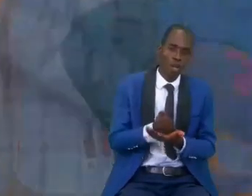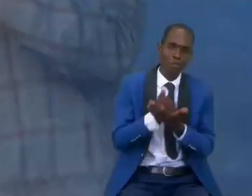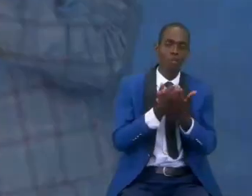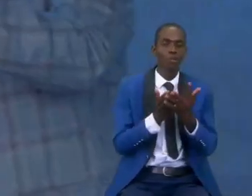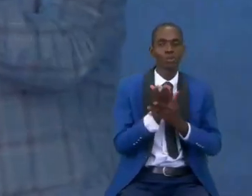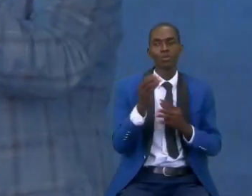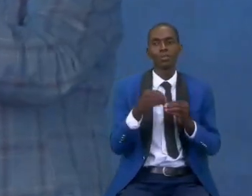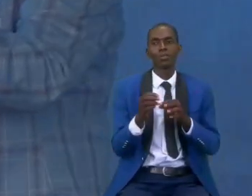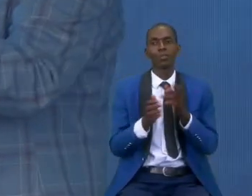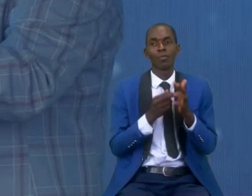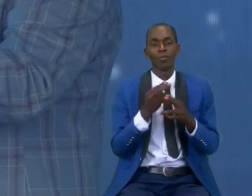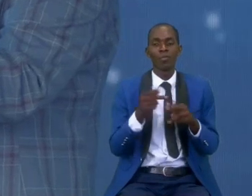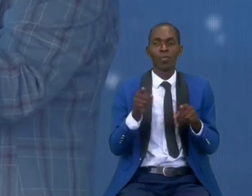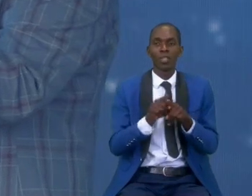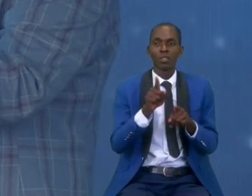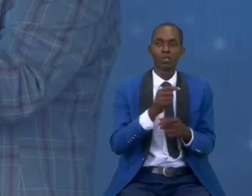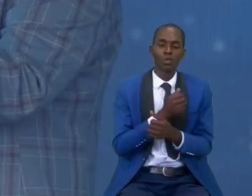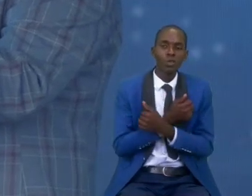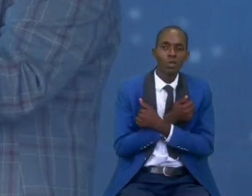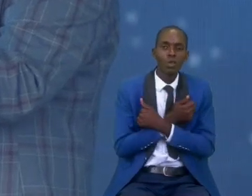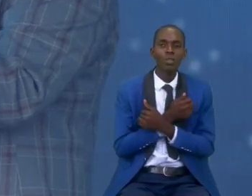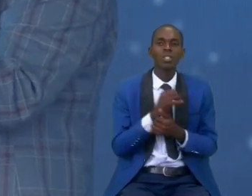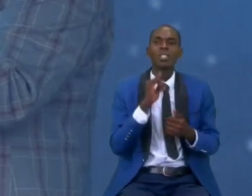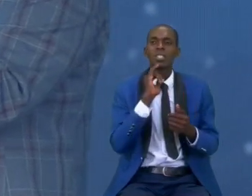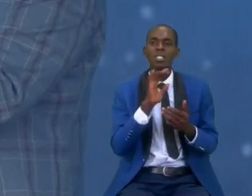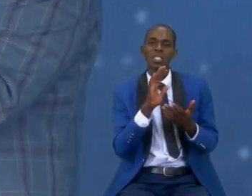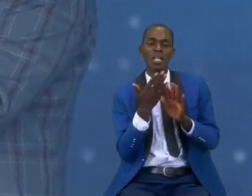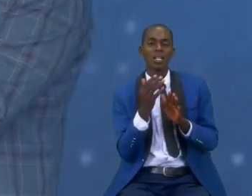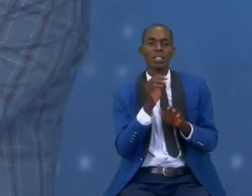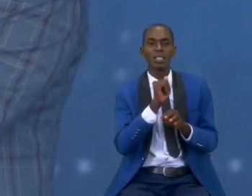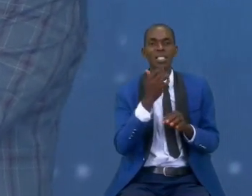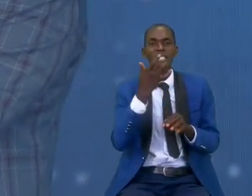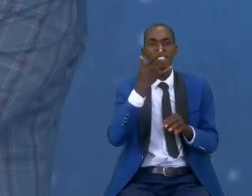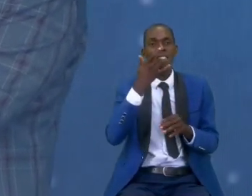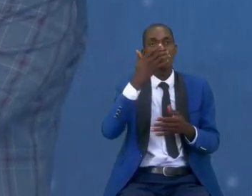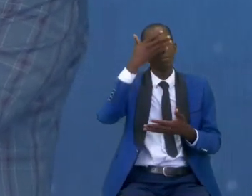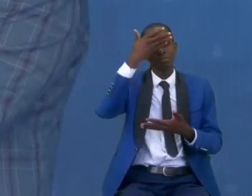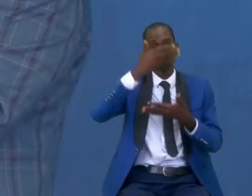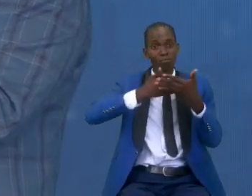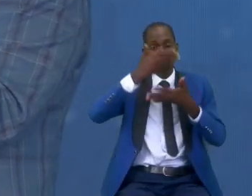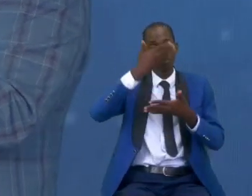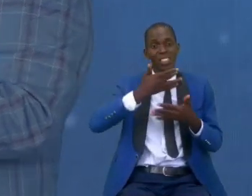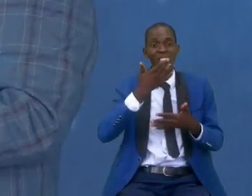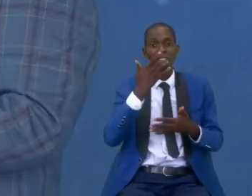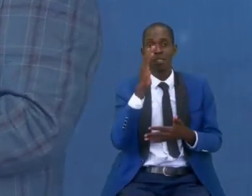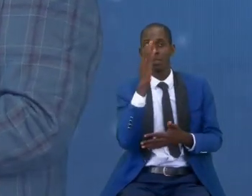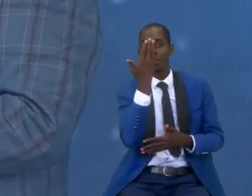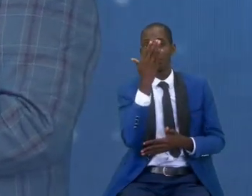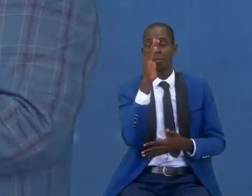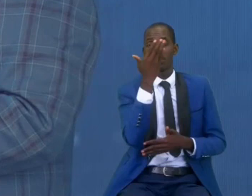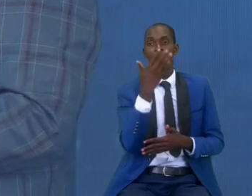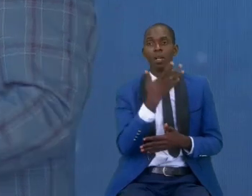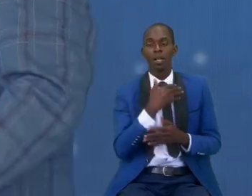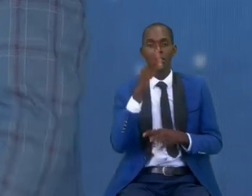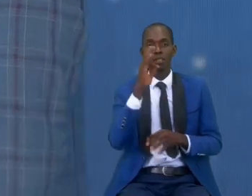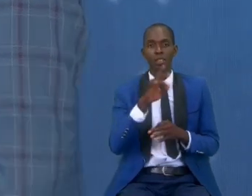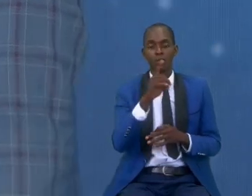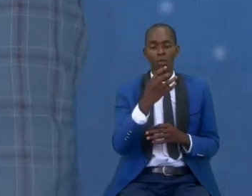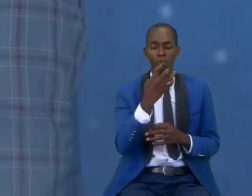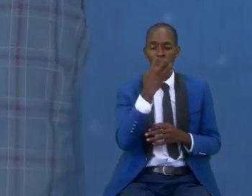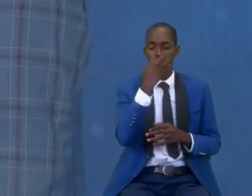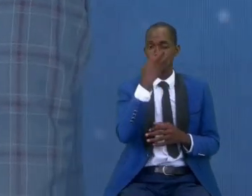mirror. You stand at the mirror, and if you frown, the image at the mirror will frown. If